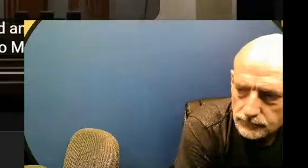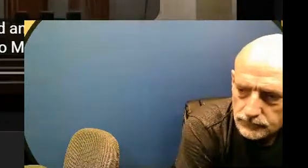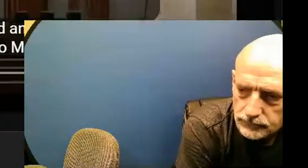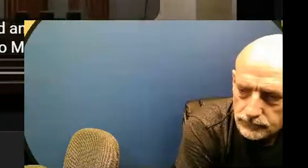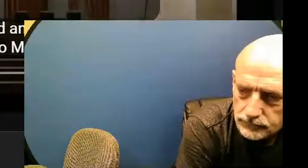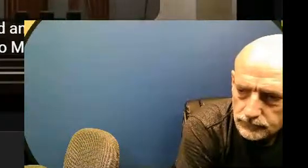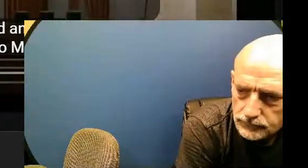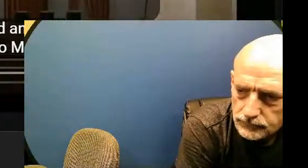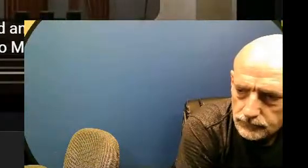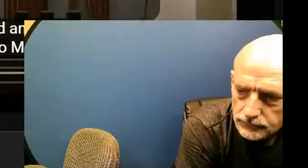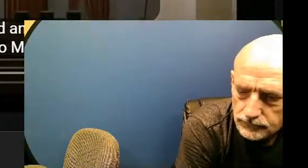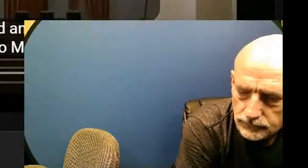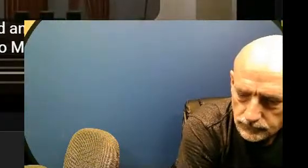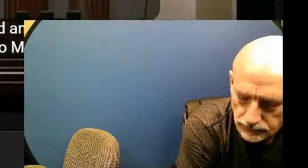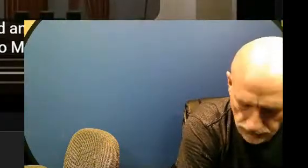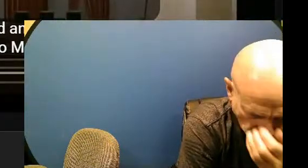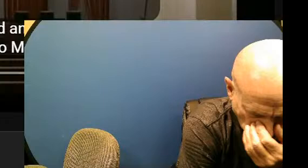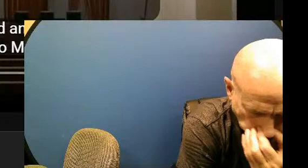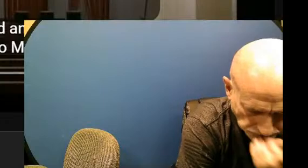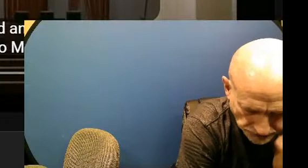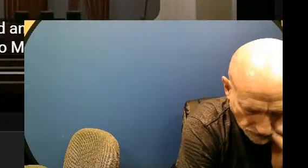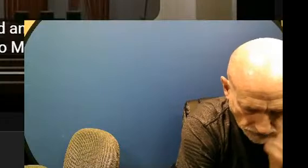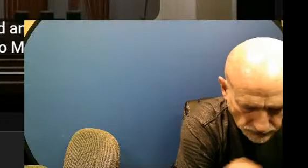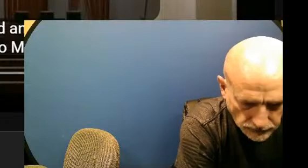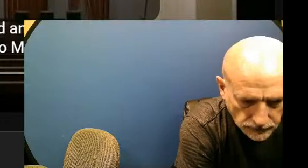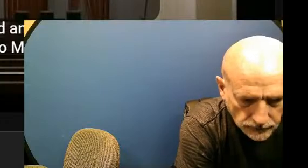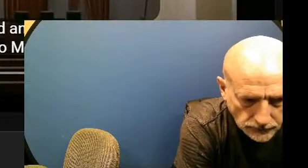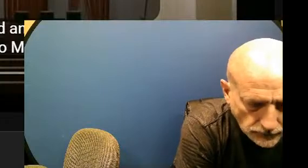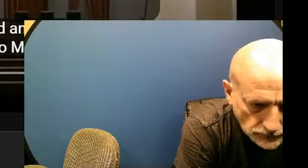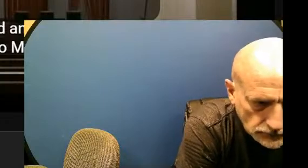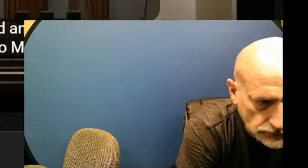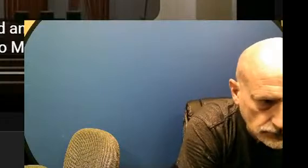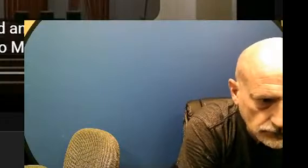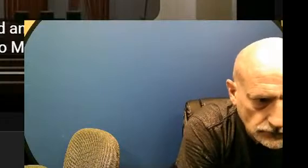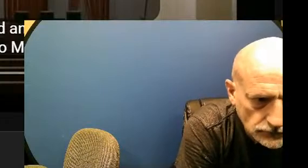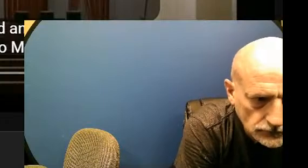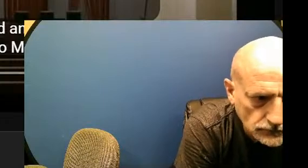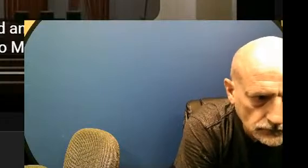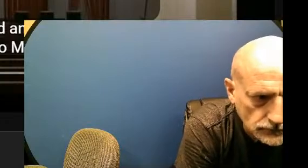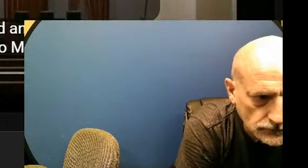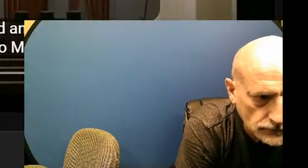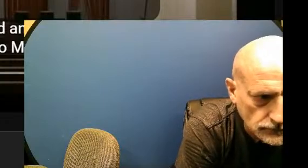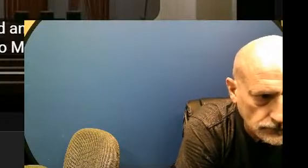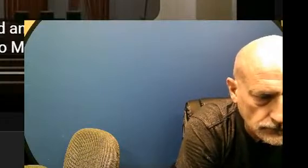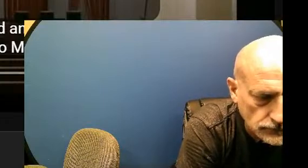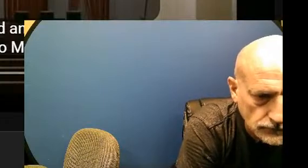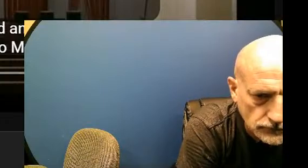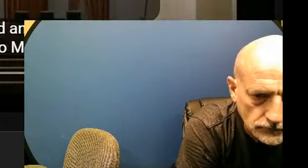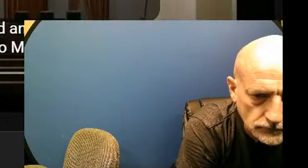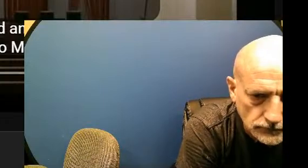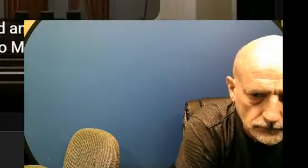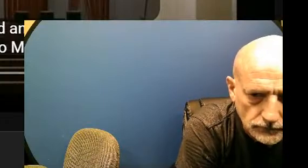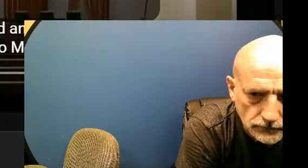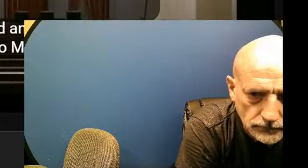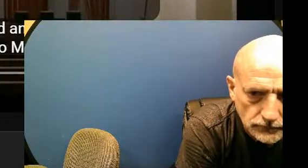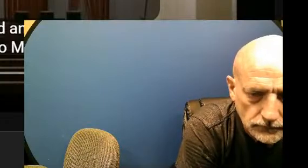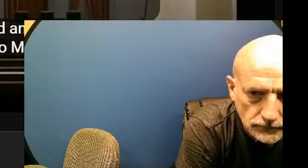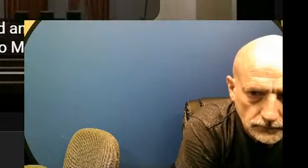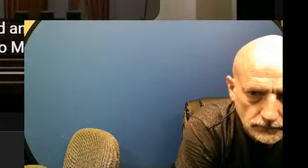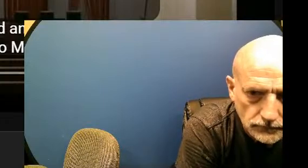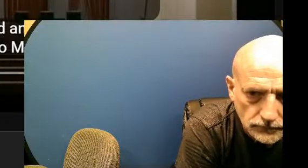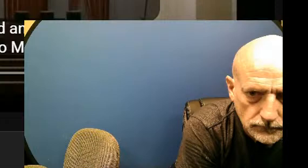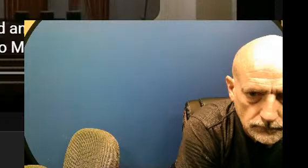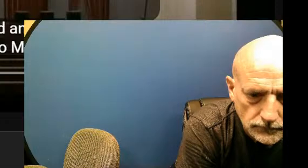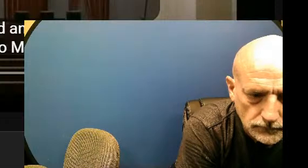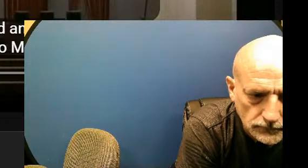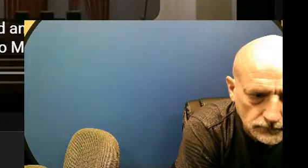the algorithm that we think reflects the best mix of content. That's the algorithm that reflects the best mix of content. What this